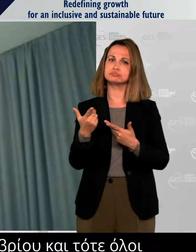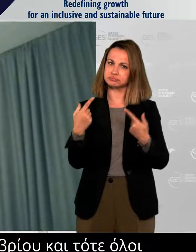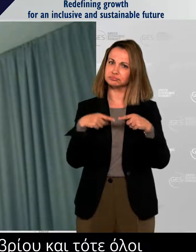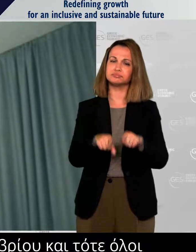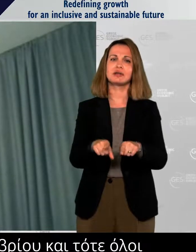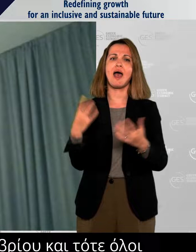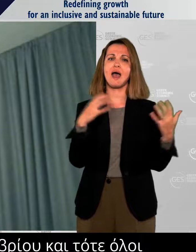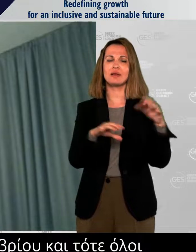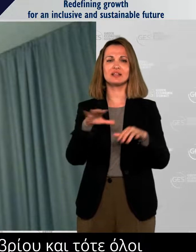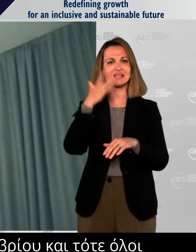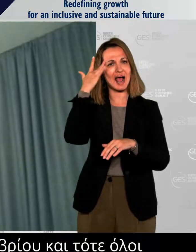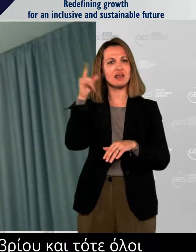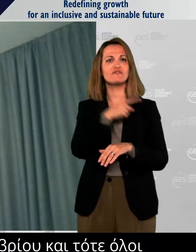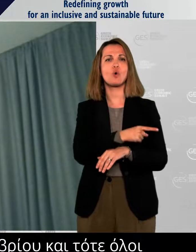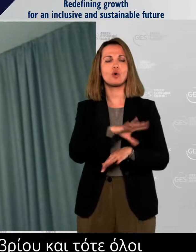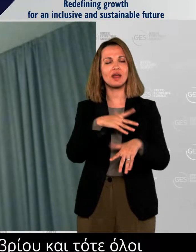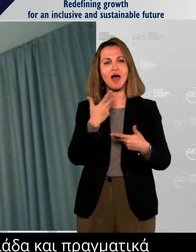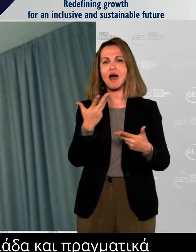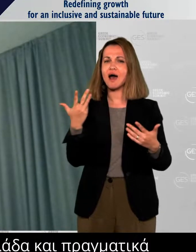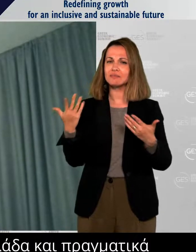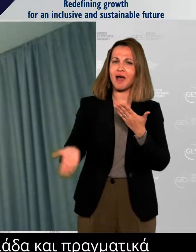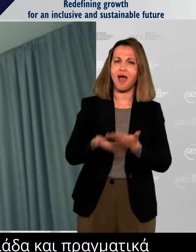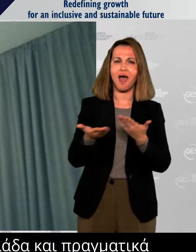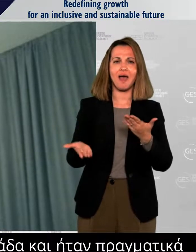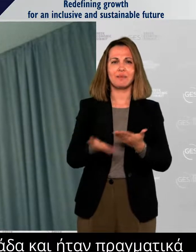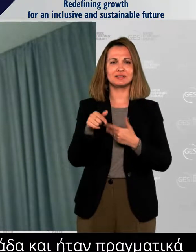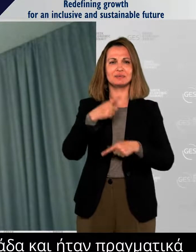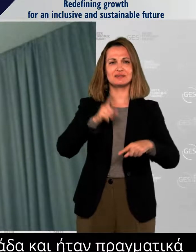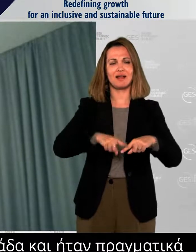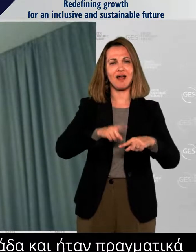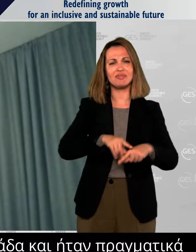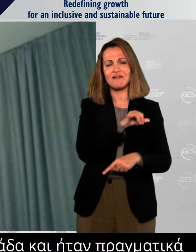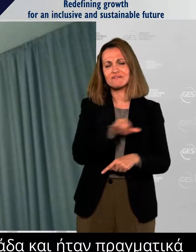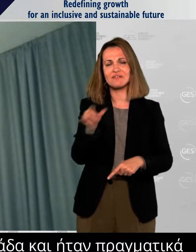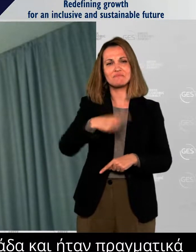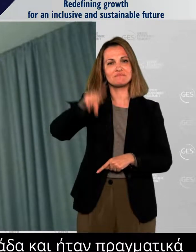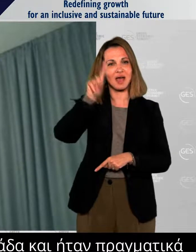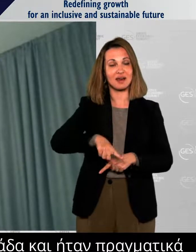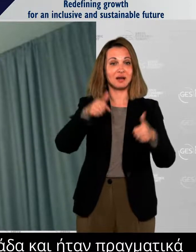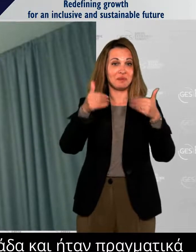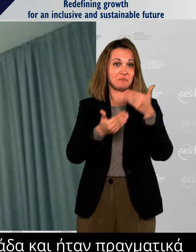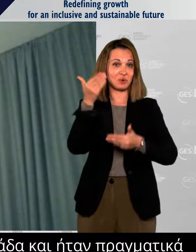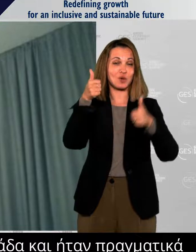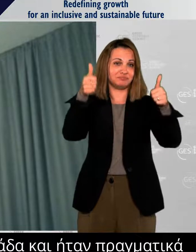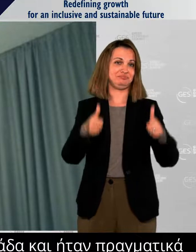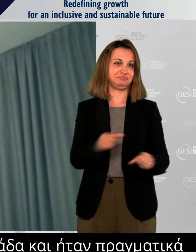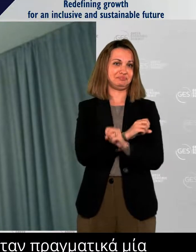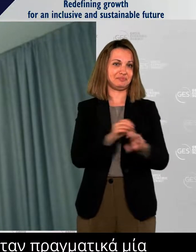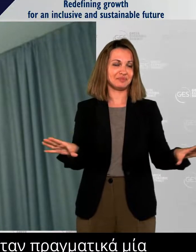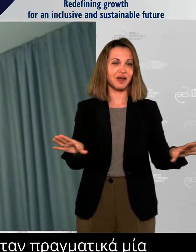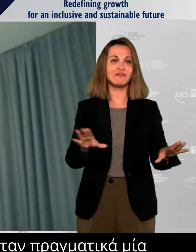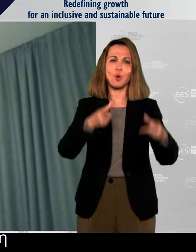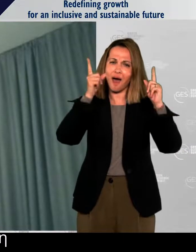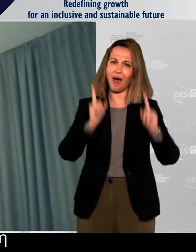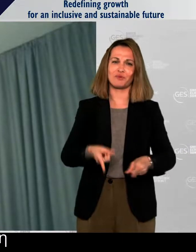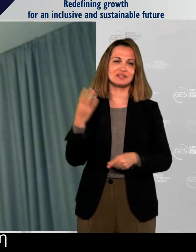day. In the morning, we announced our partnership in investing in Greece with the